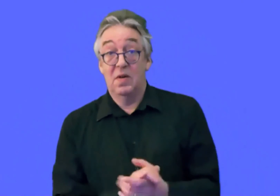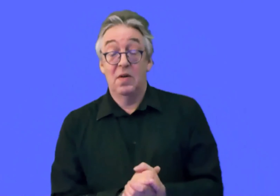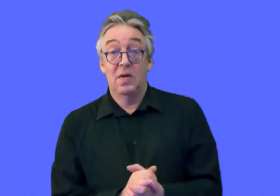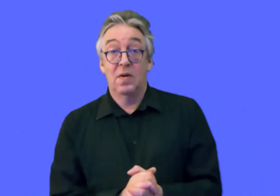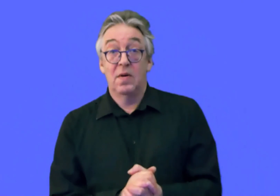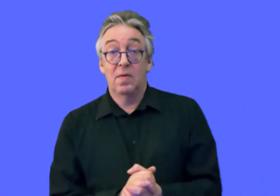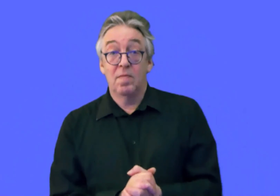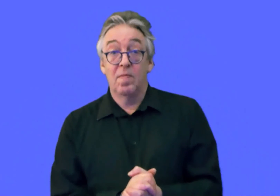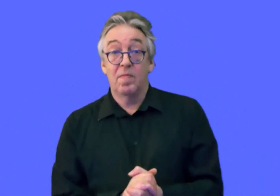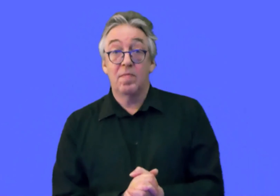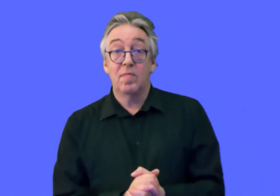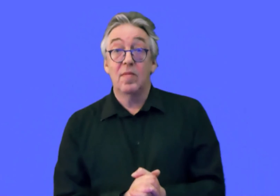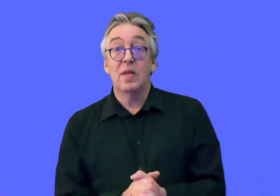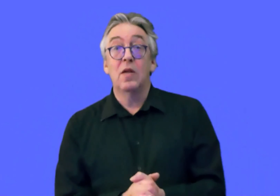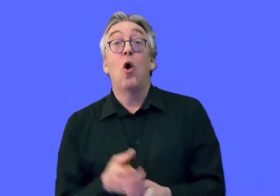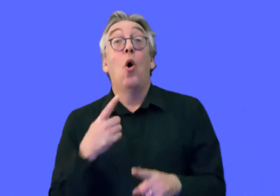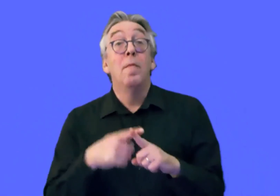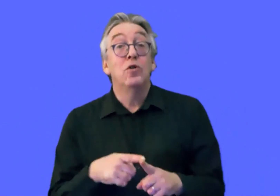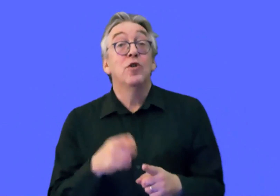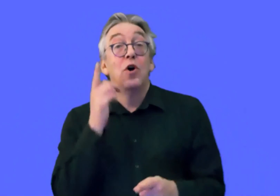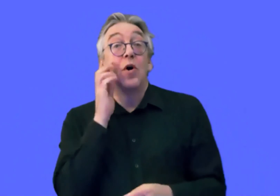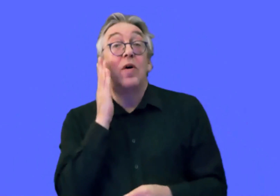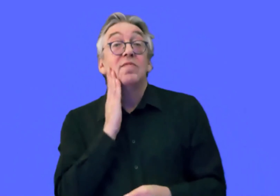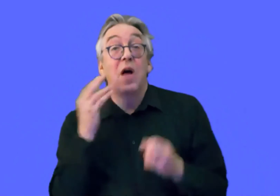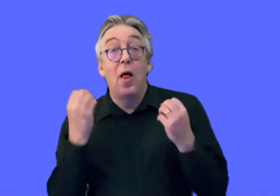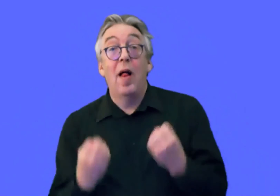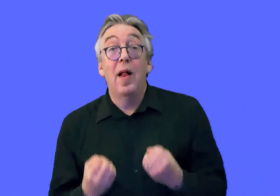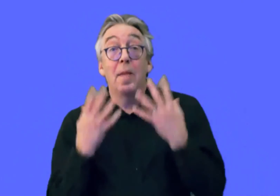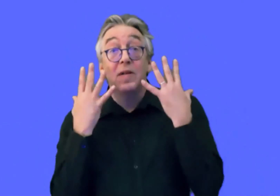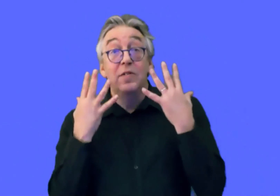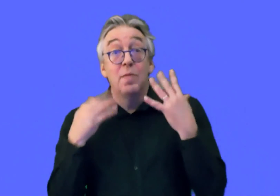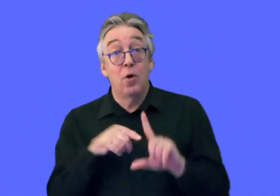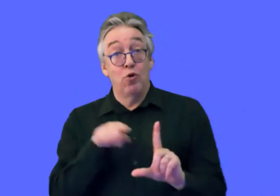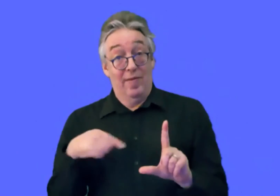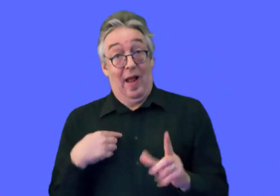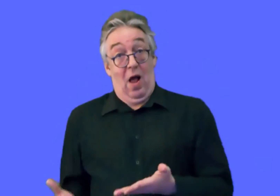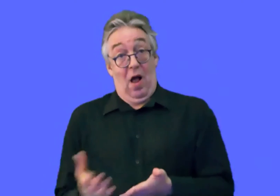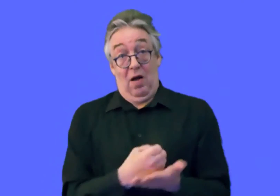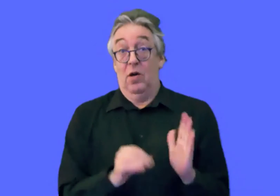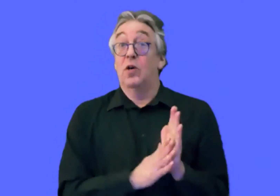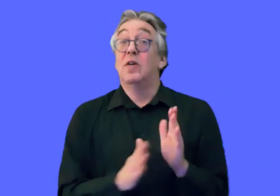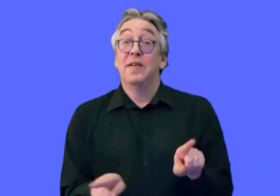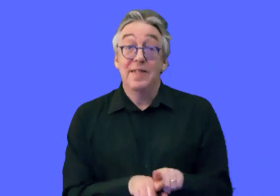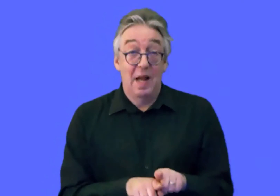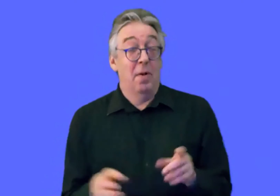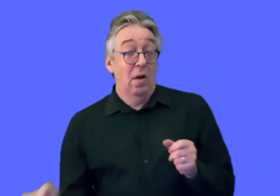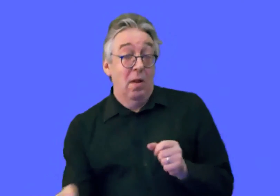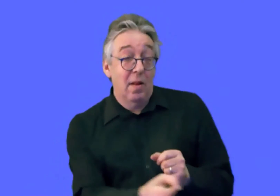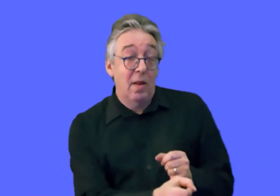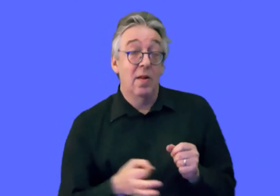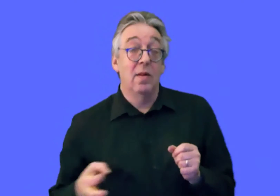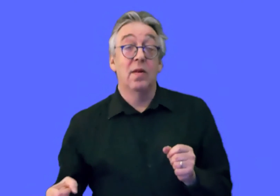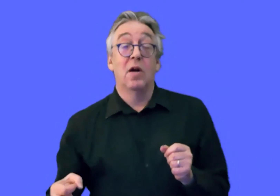Person with the albinism. We also collected data on albinism. This was also reported by sex, area of residence, county,